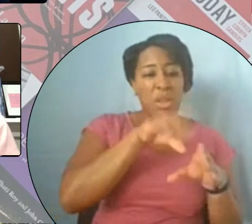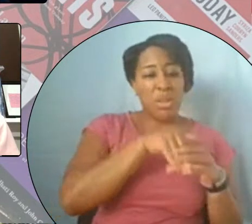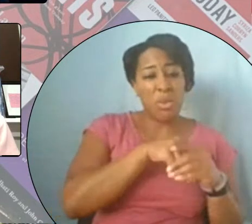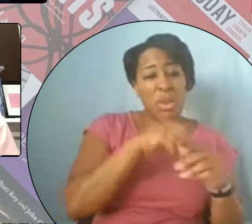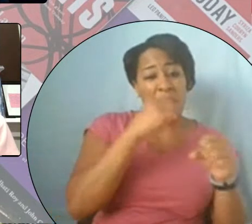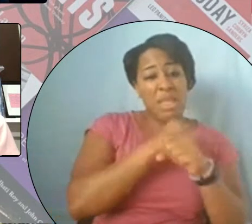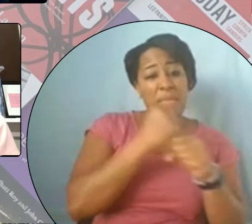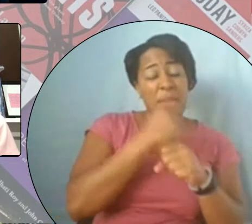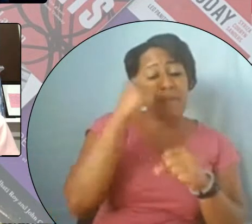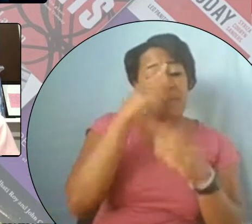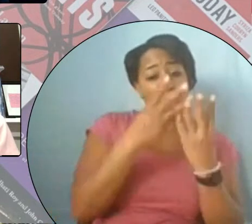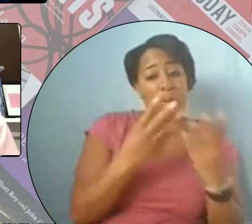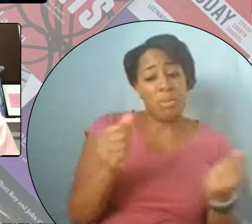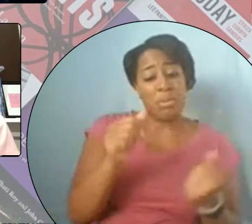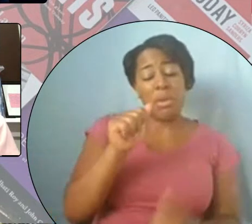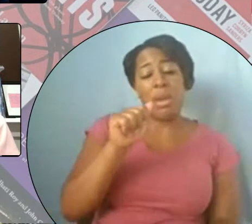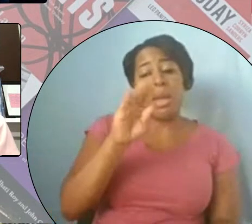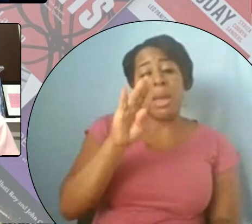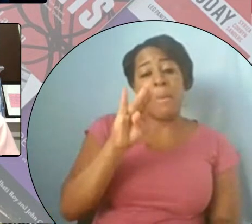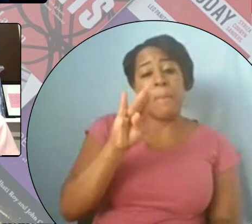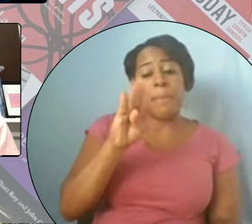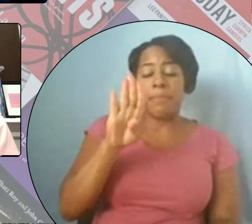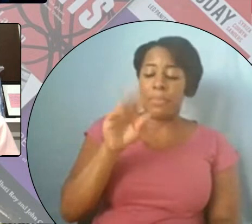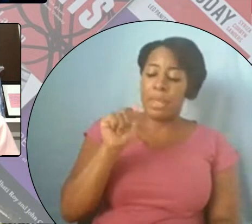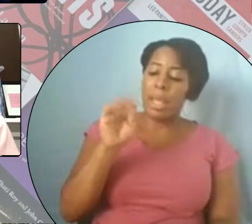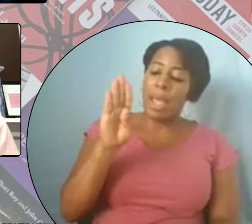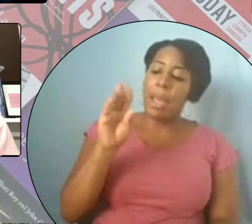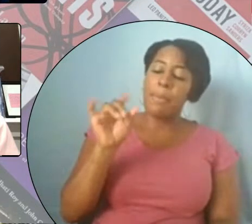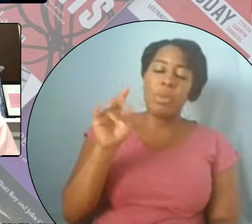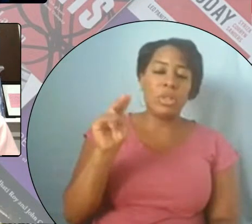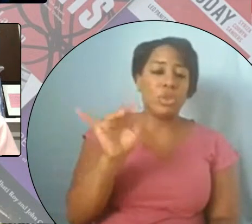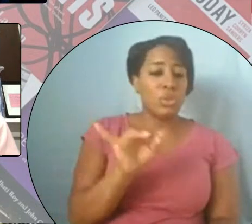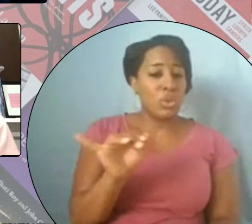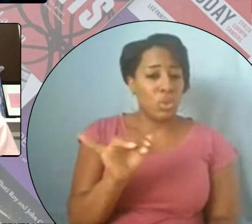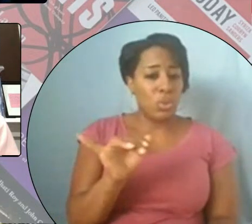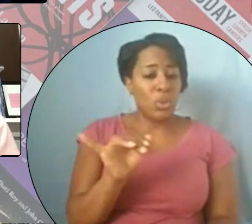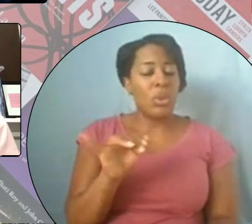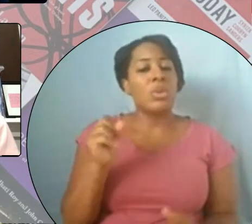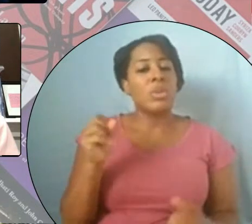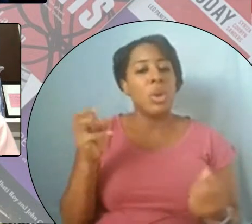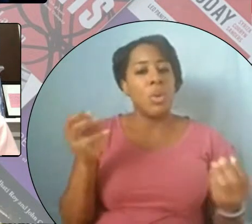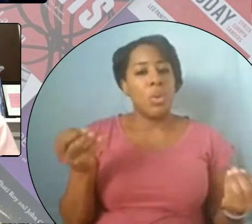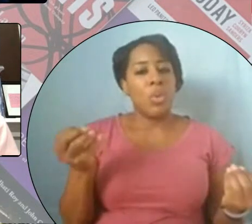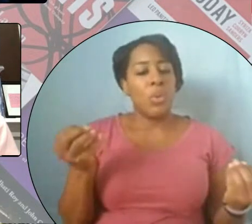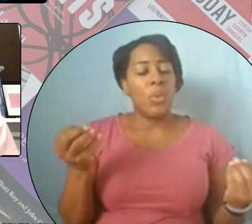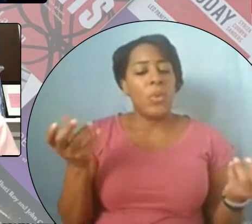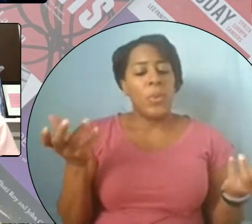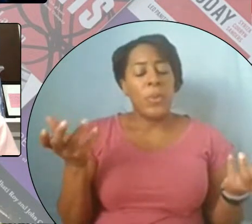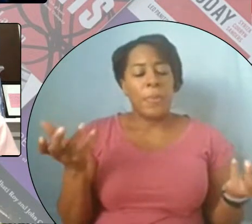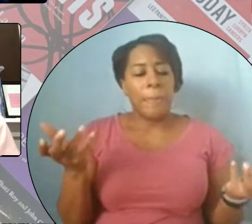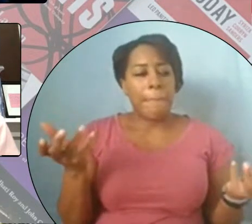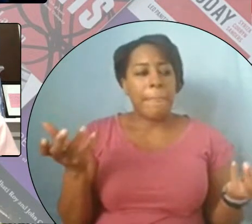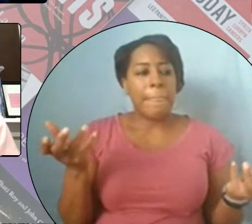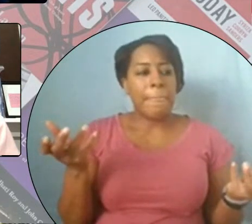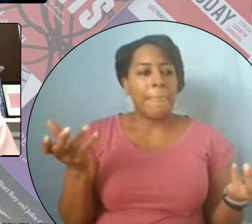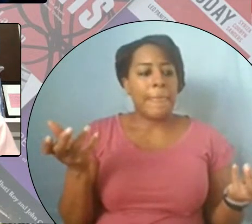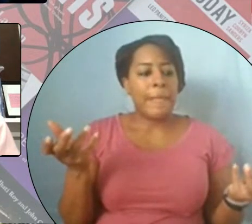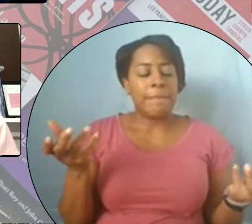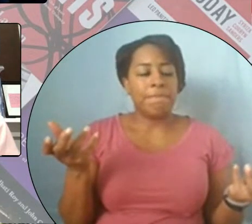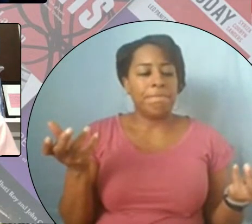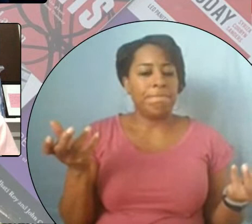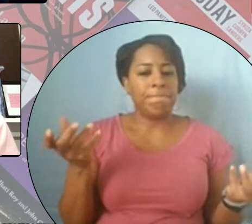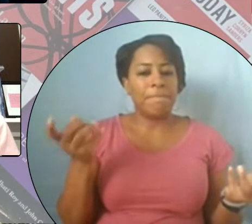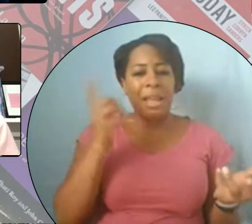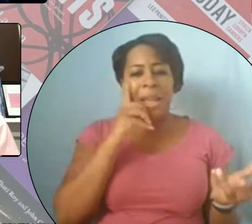for abolition, right? And so I think that regardless whether, I think that all kinds of